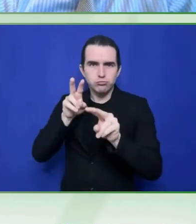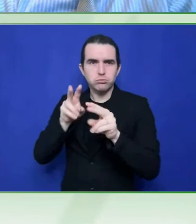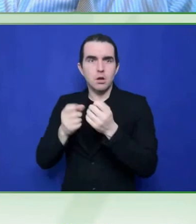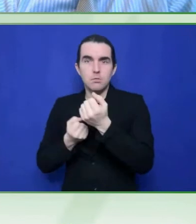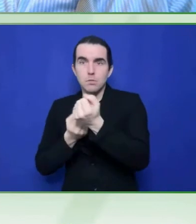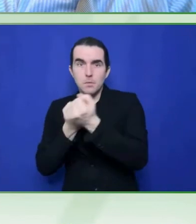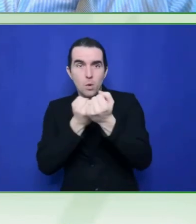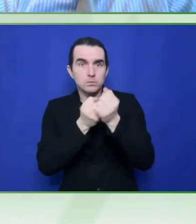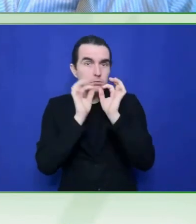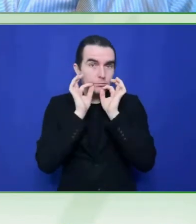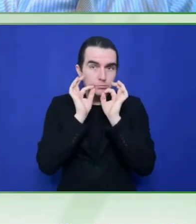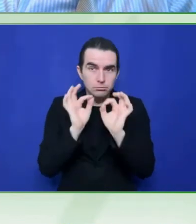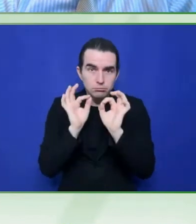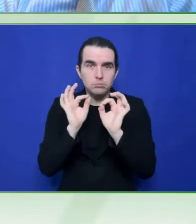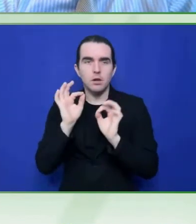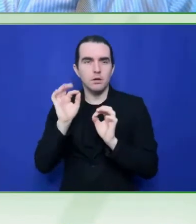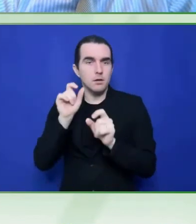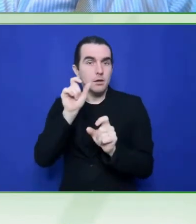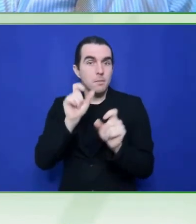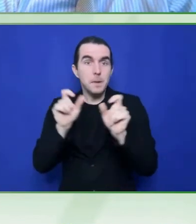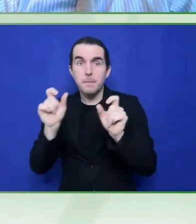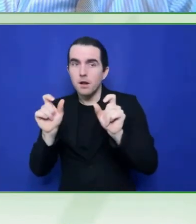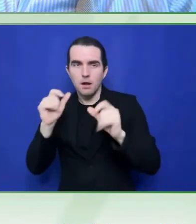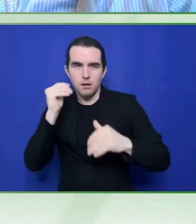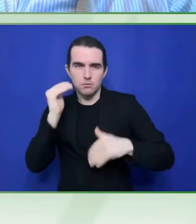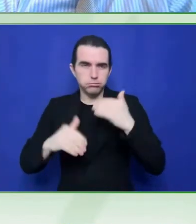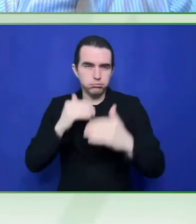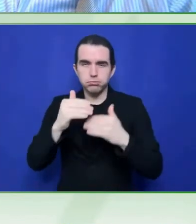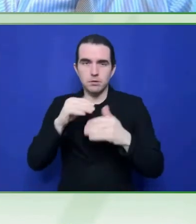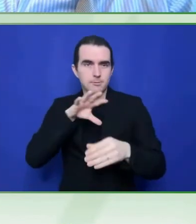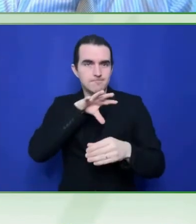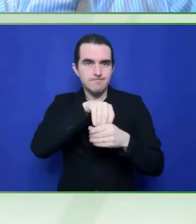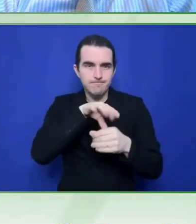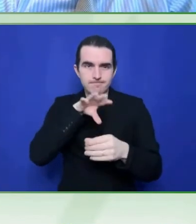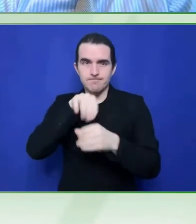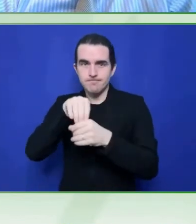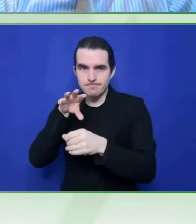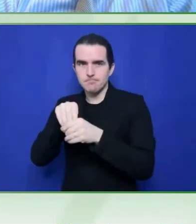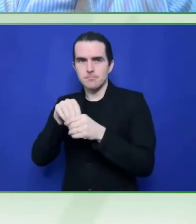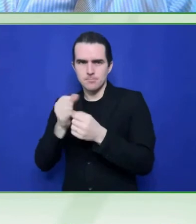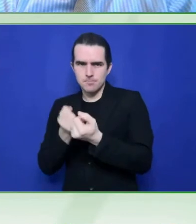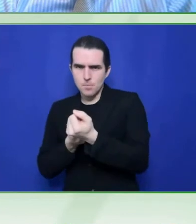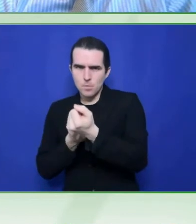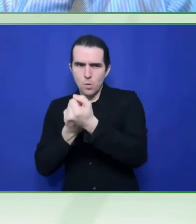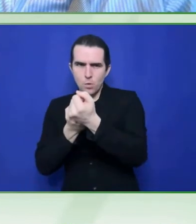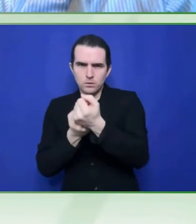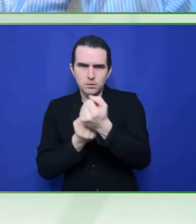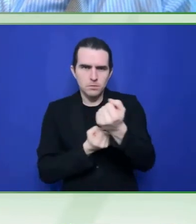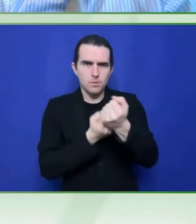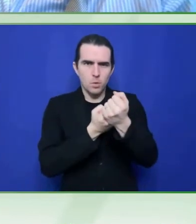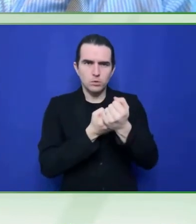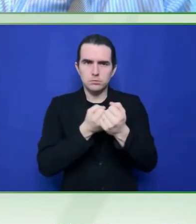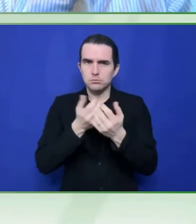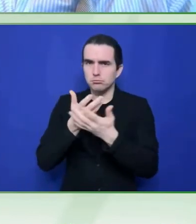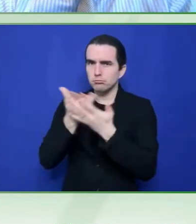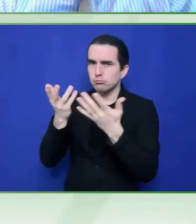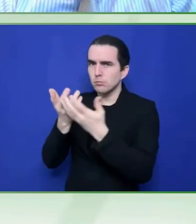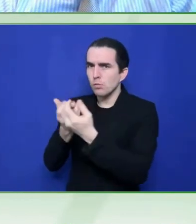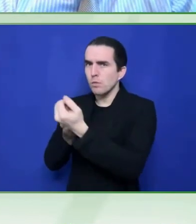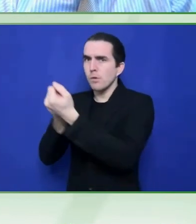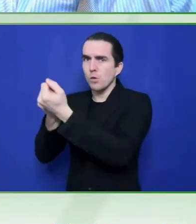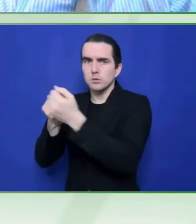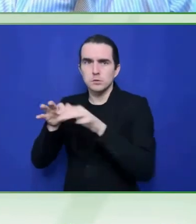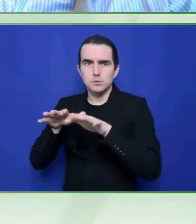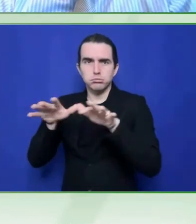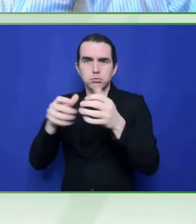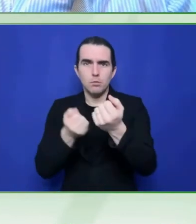mobile money transactions. 0 Kenya shillings, 1,000. We were not charging any cost for our customers.